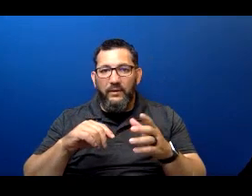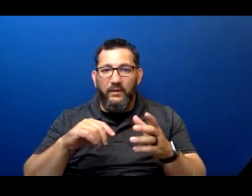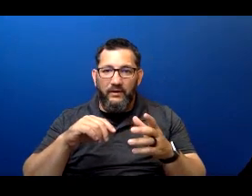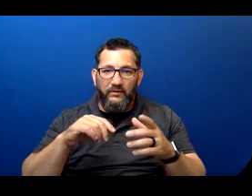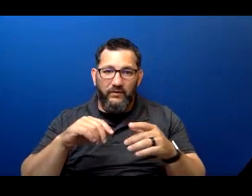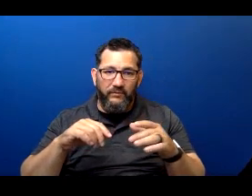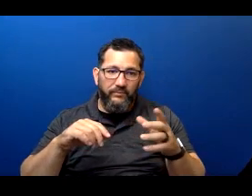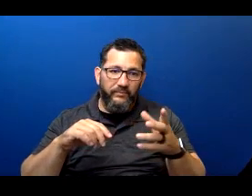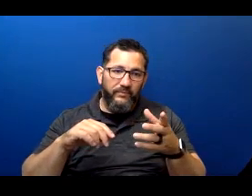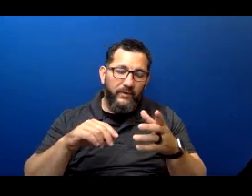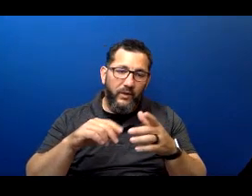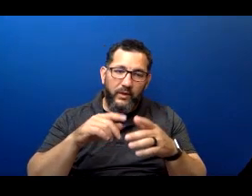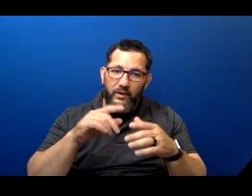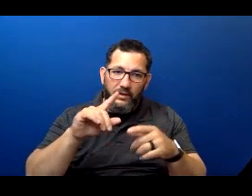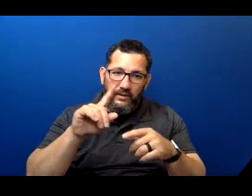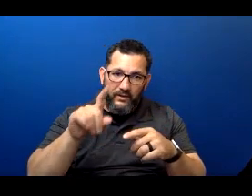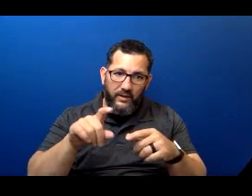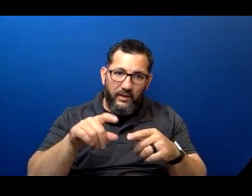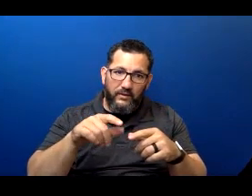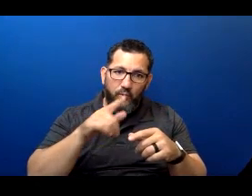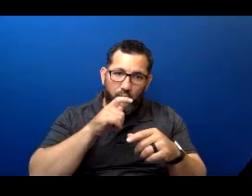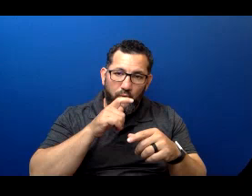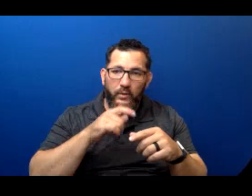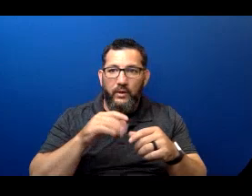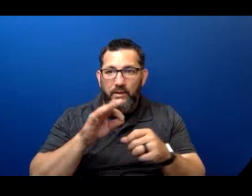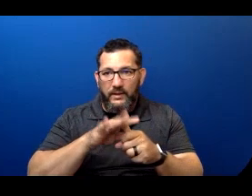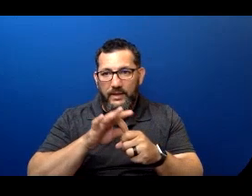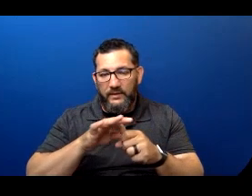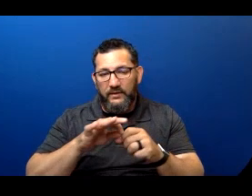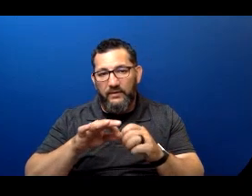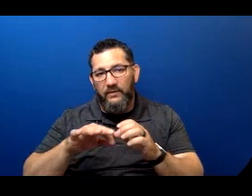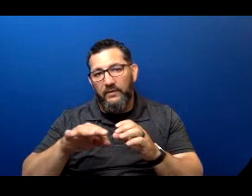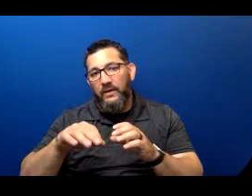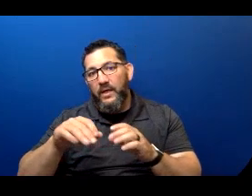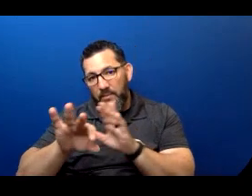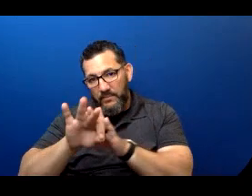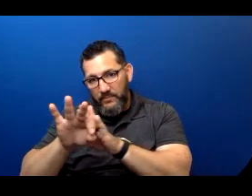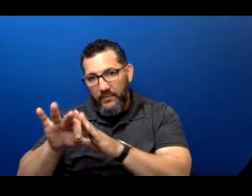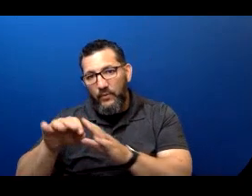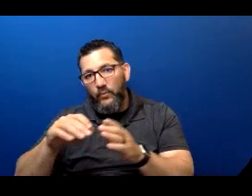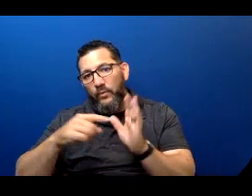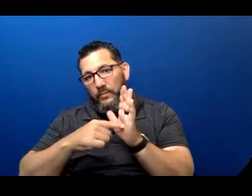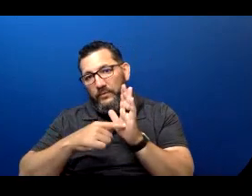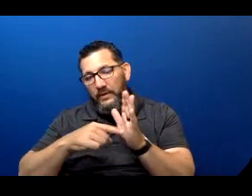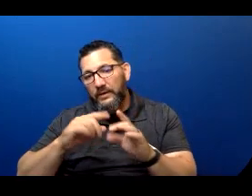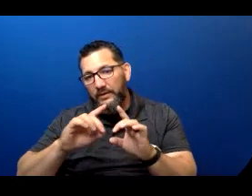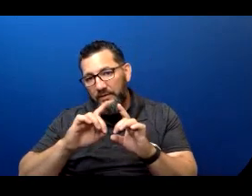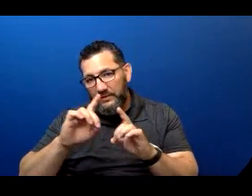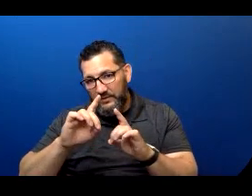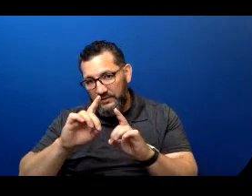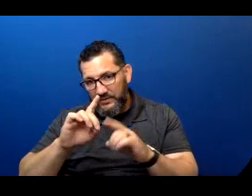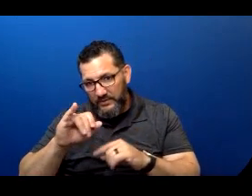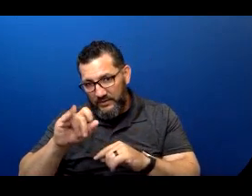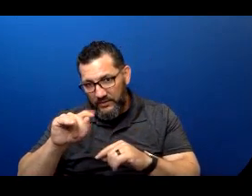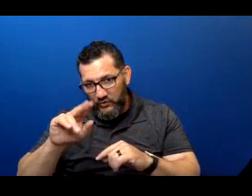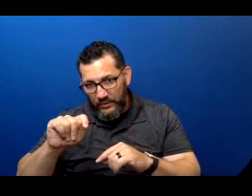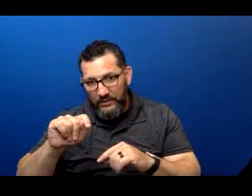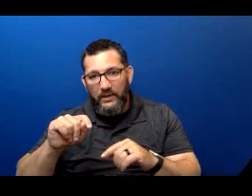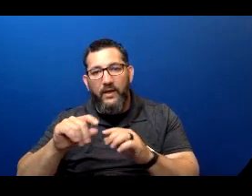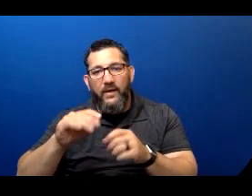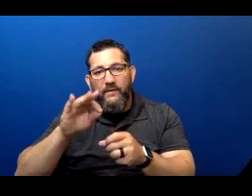of those. But the who is our elected officials, right? They represent districts and in the legislature, and they're voted to